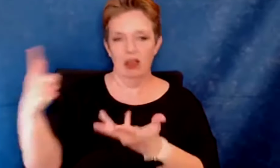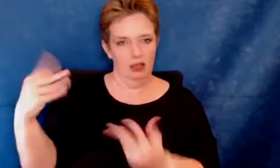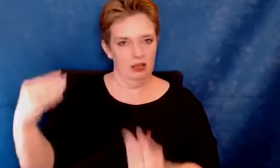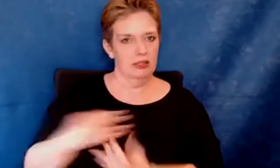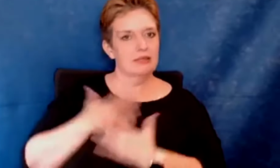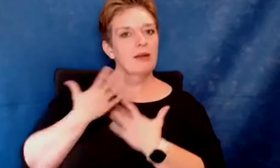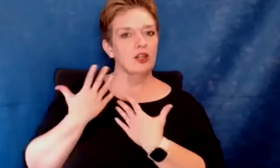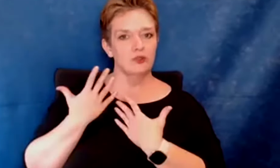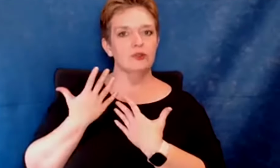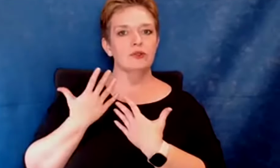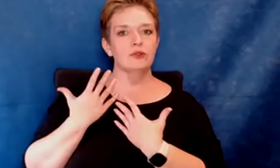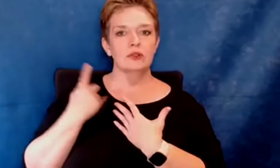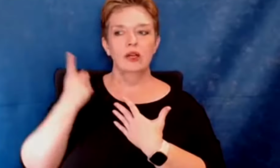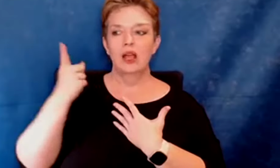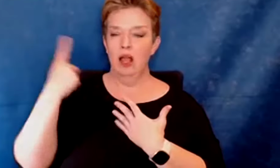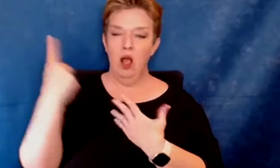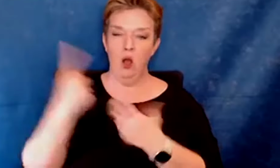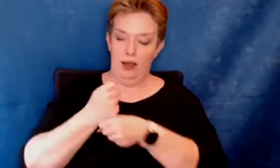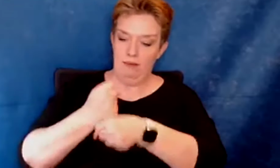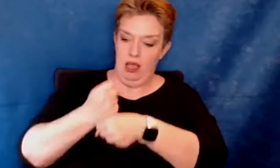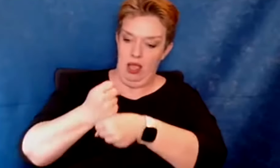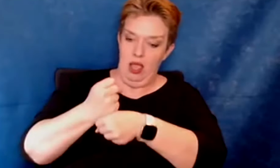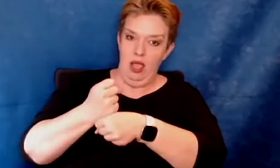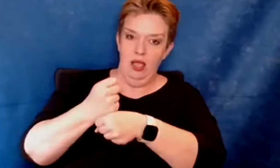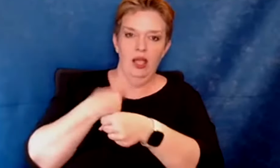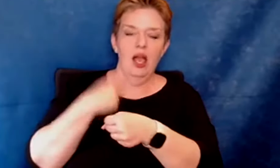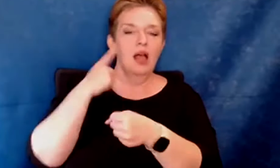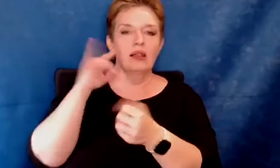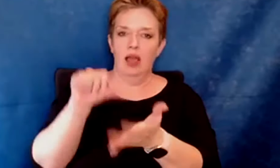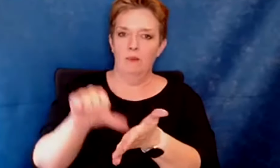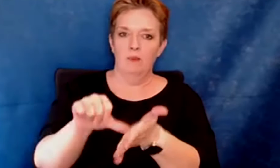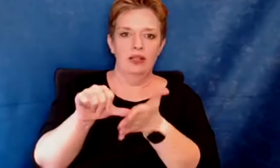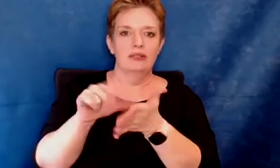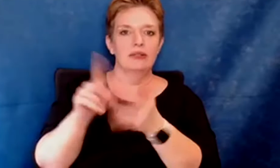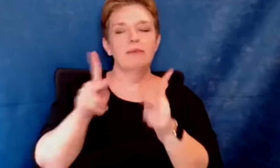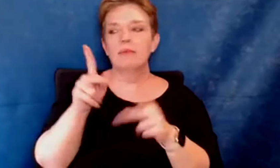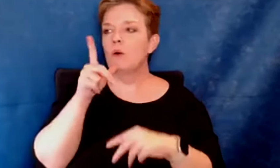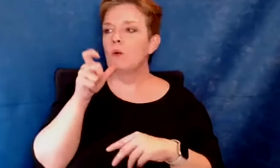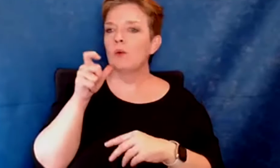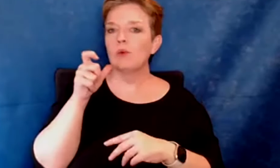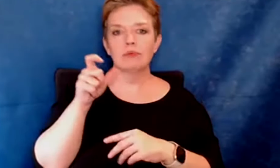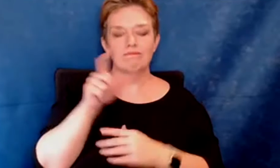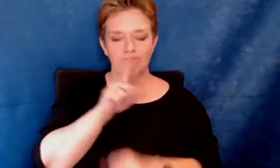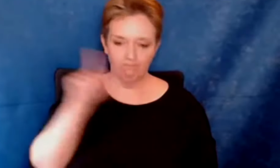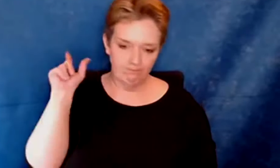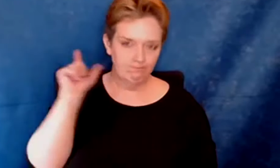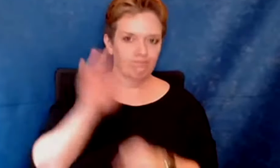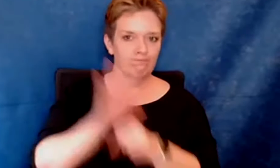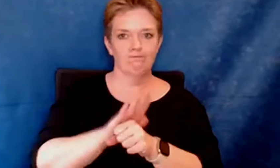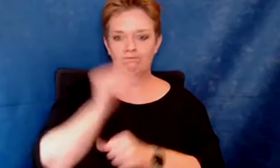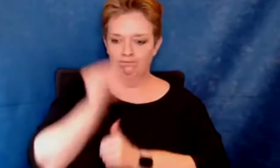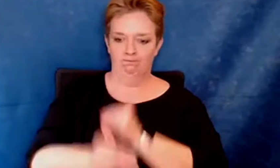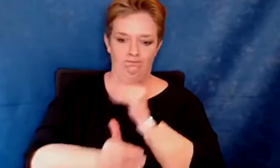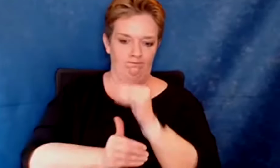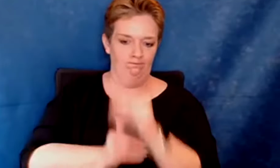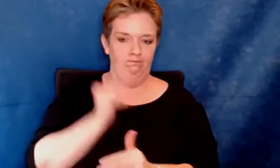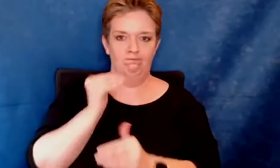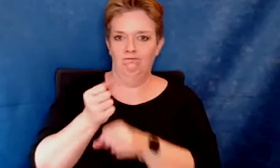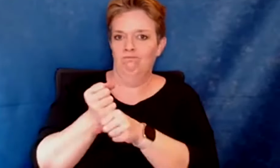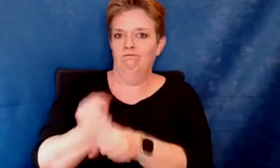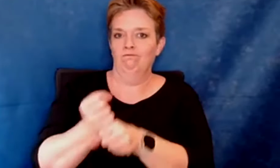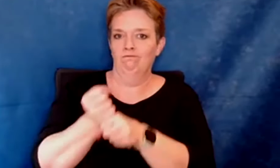who are continually making. I think that's the most impressive thing, is people who just like dedicate their lives to making